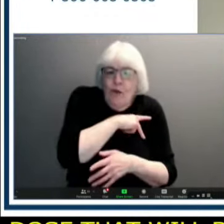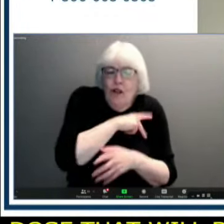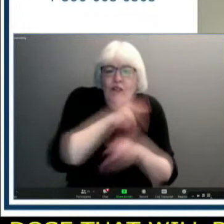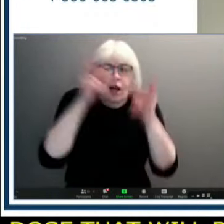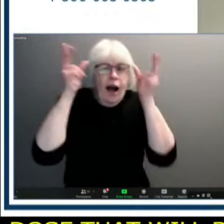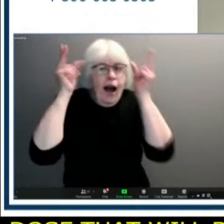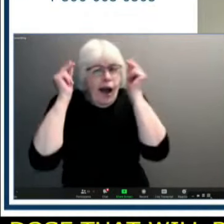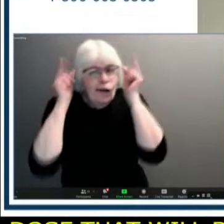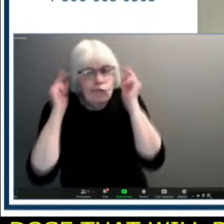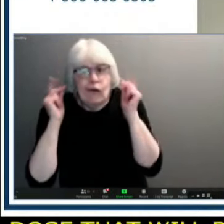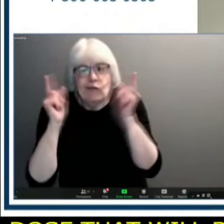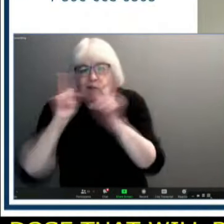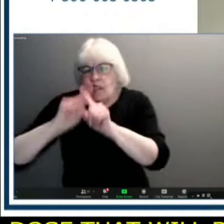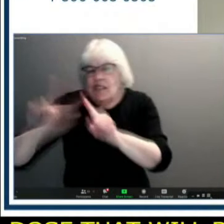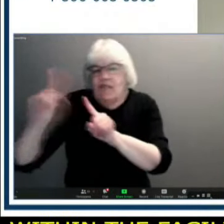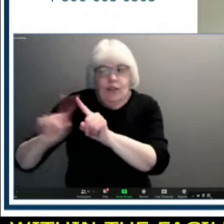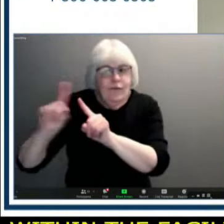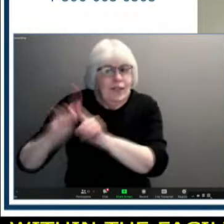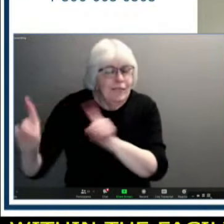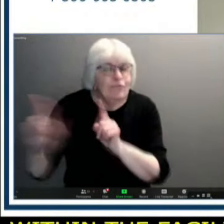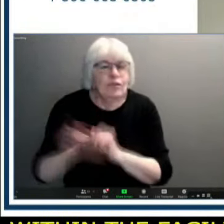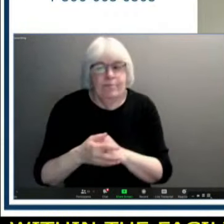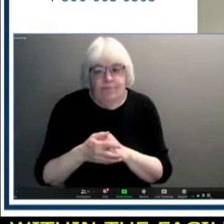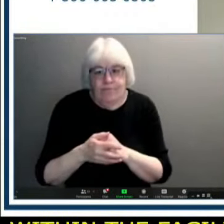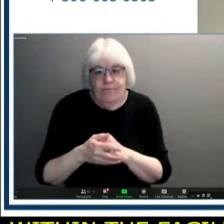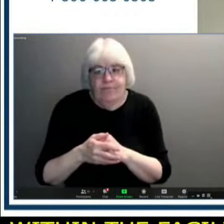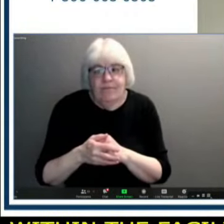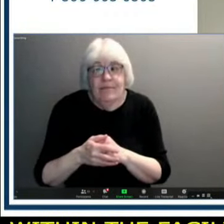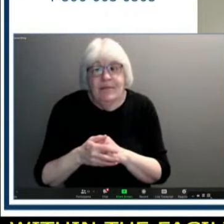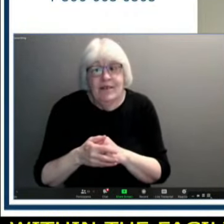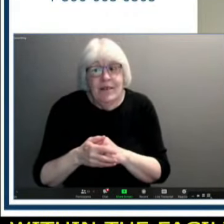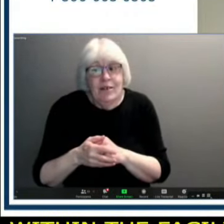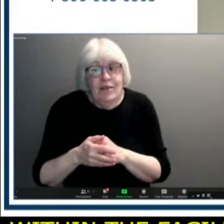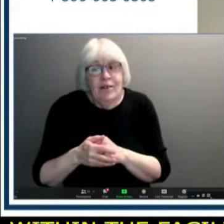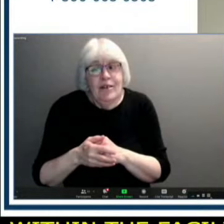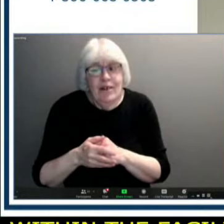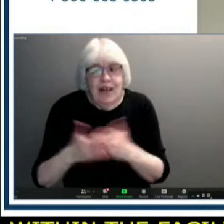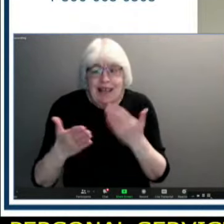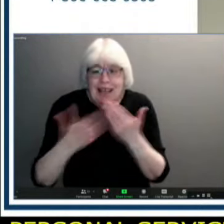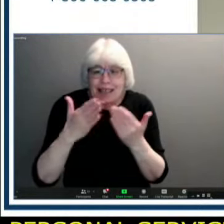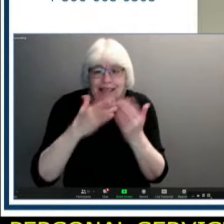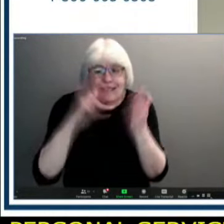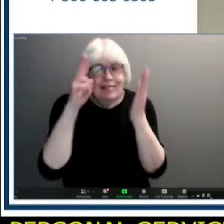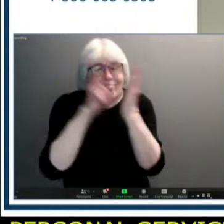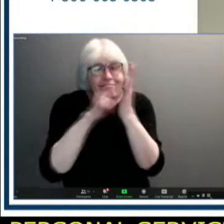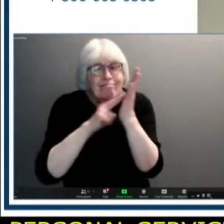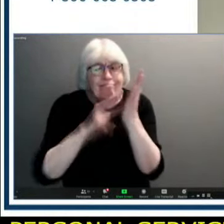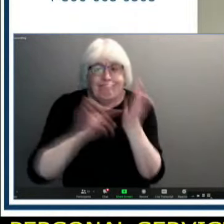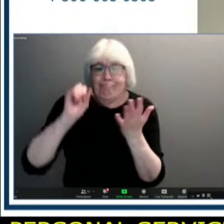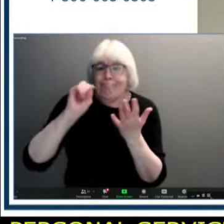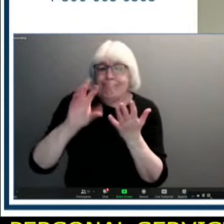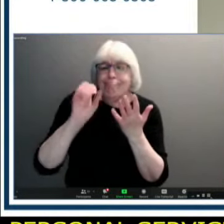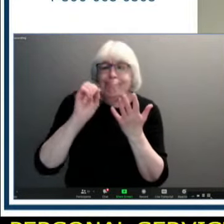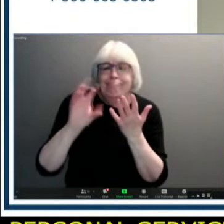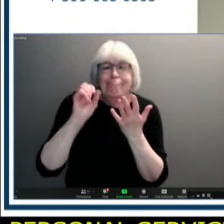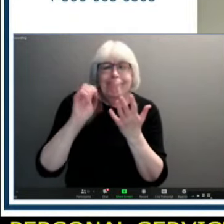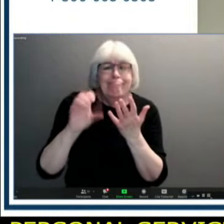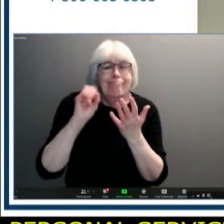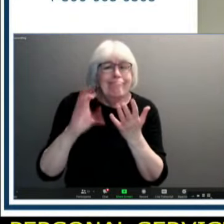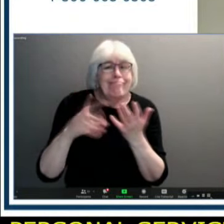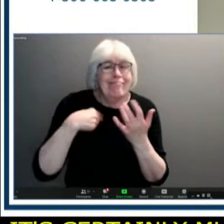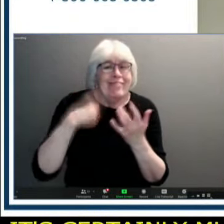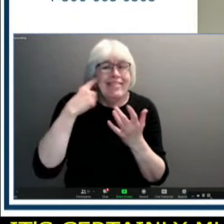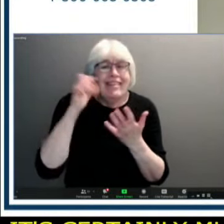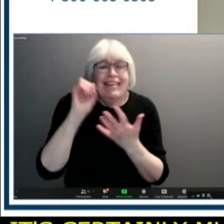It's certainly much easier to read off this list of restrictions than it is to implement and follow them. But I'm asking for